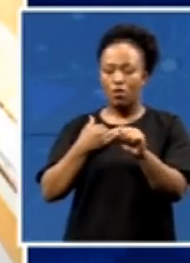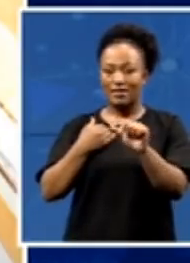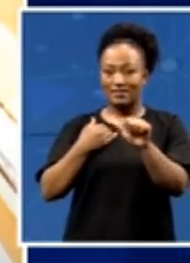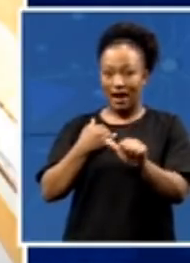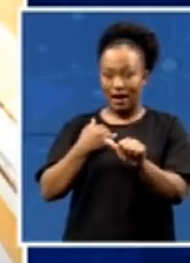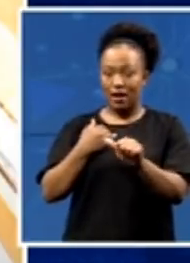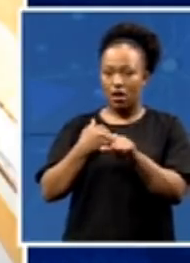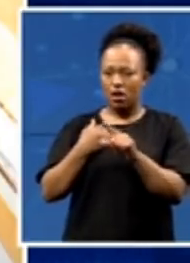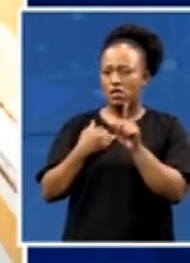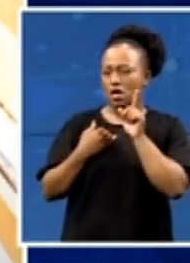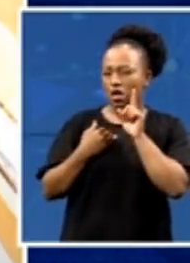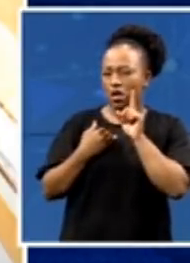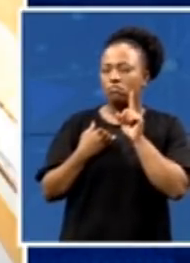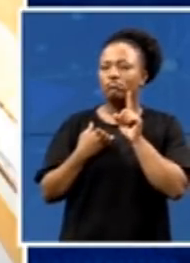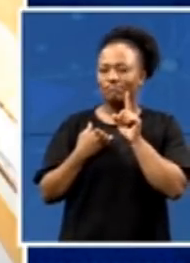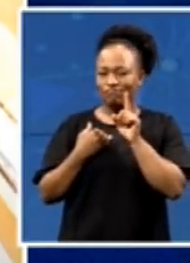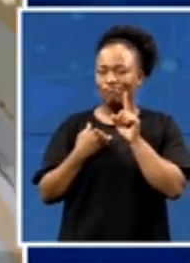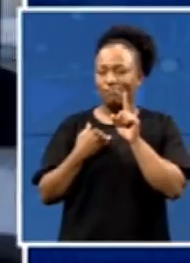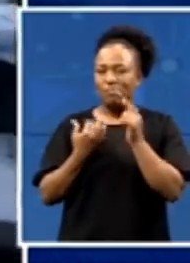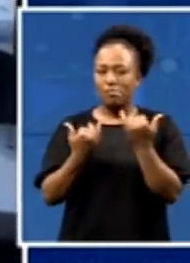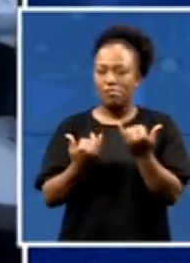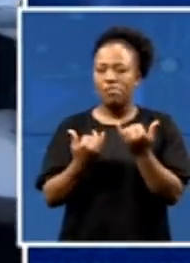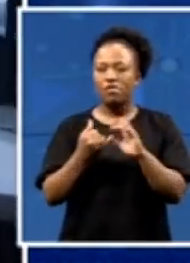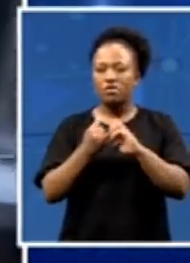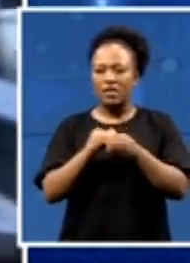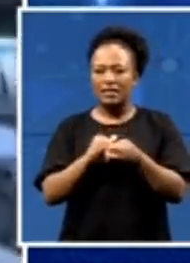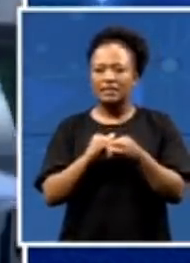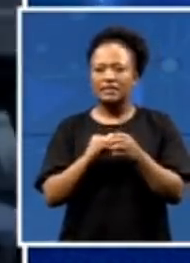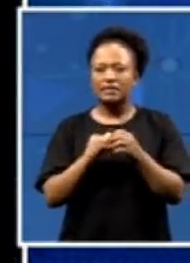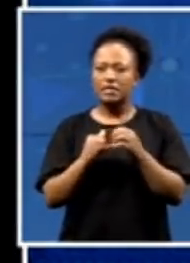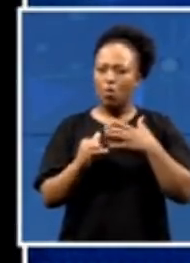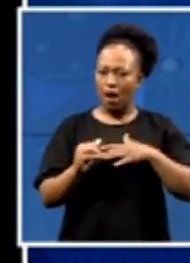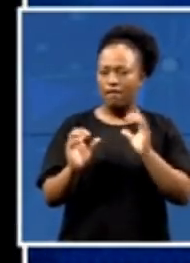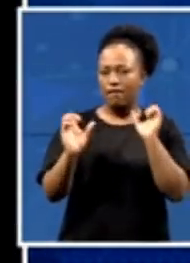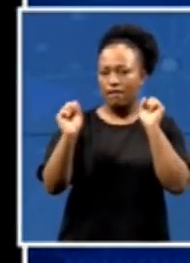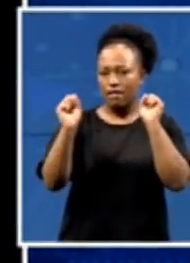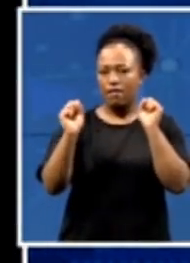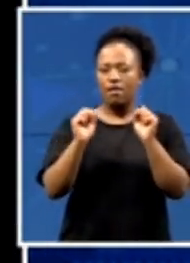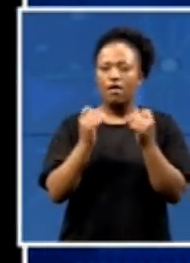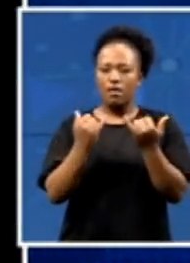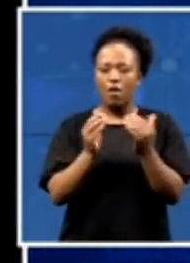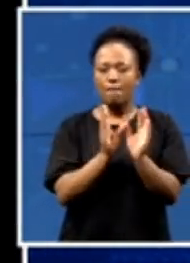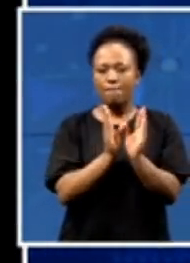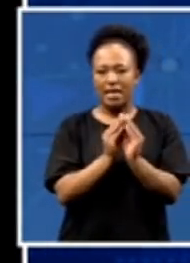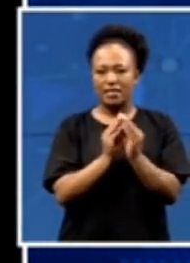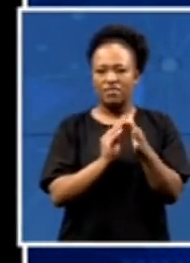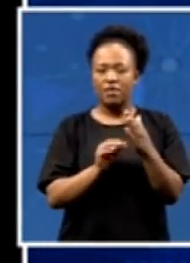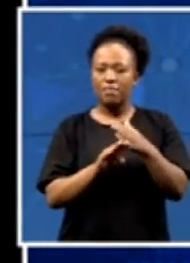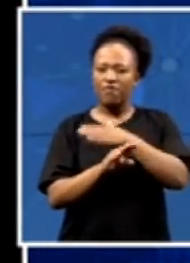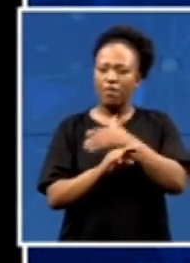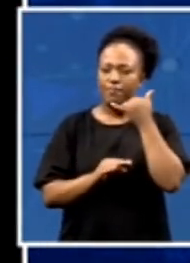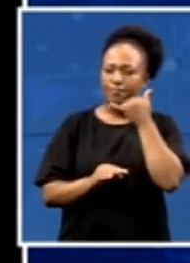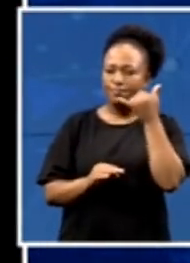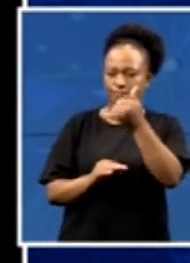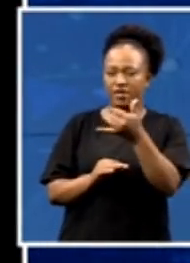do have some sort of a briefing. They are currently in a meeting. I did call them earlier on. They were